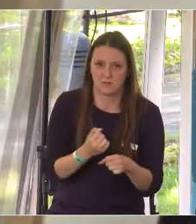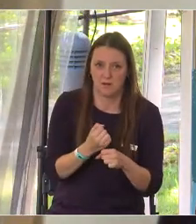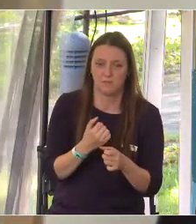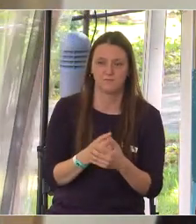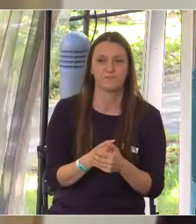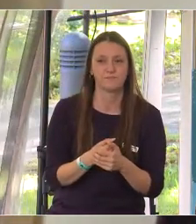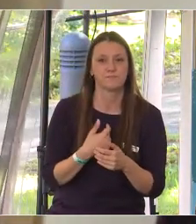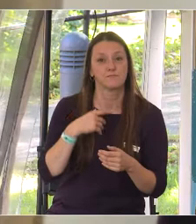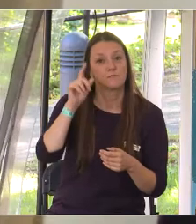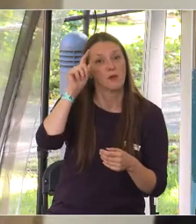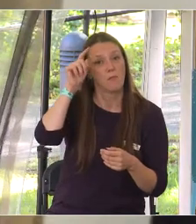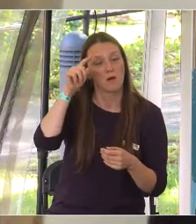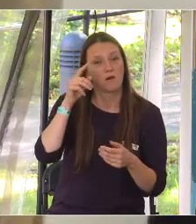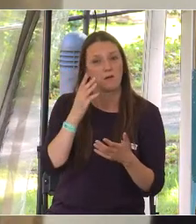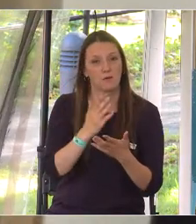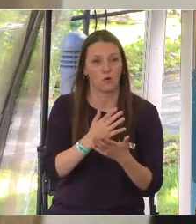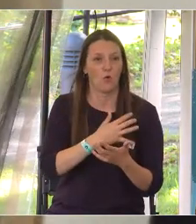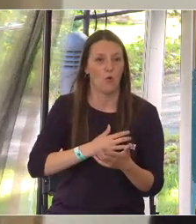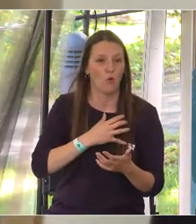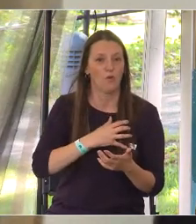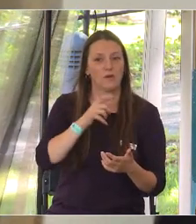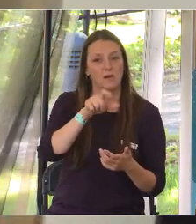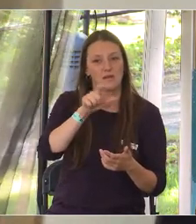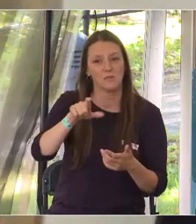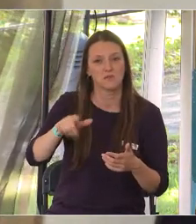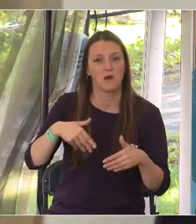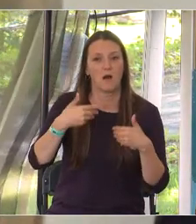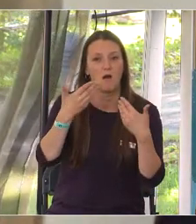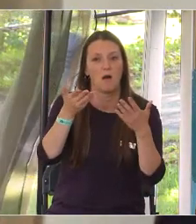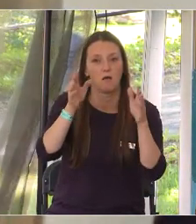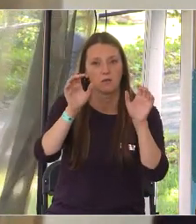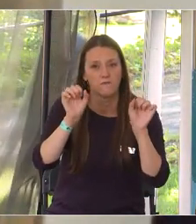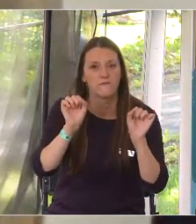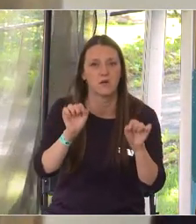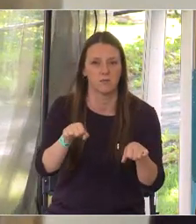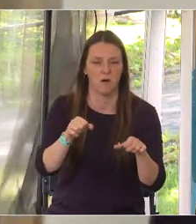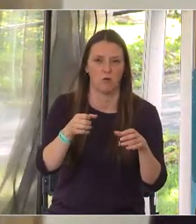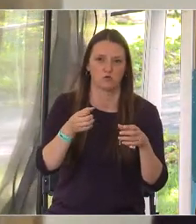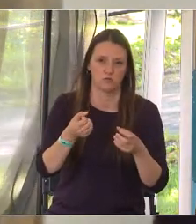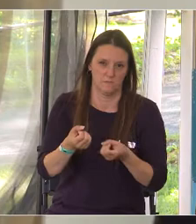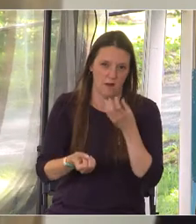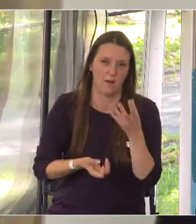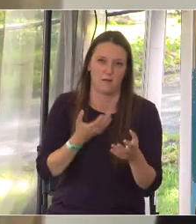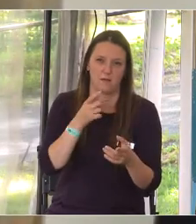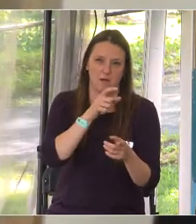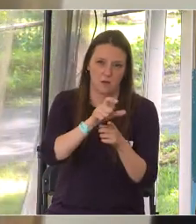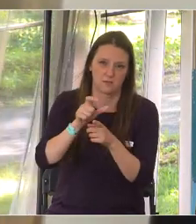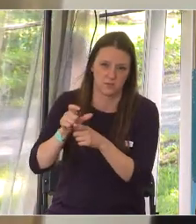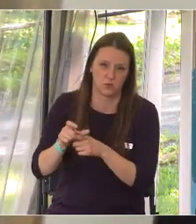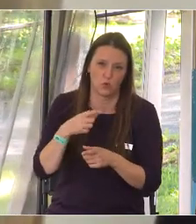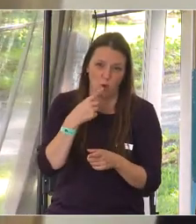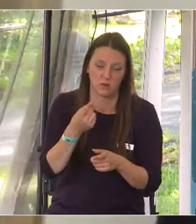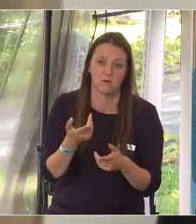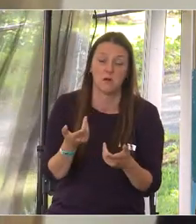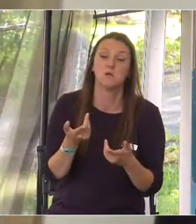It's important to keep people on top of the speech and that the consequences that we're seeing out of